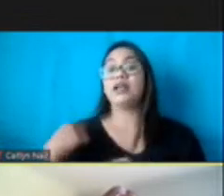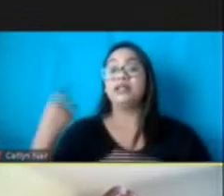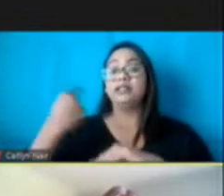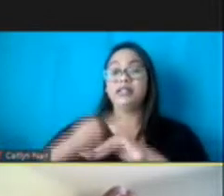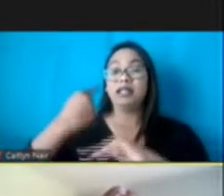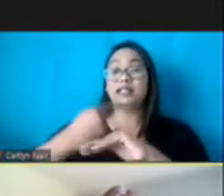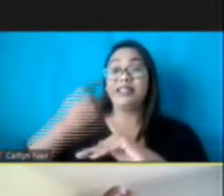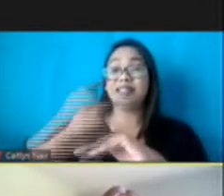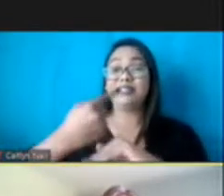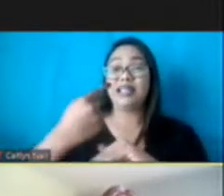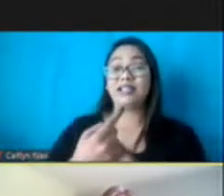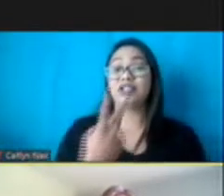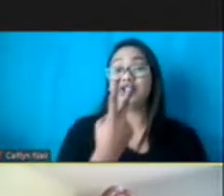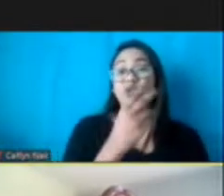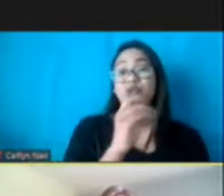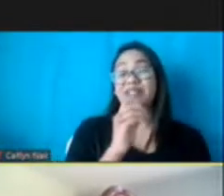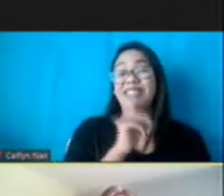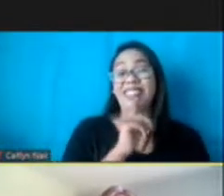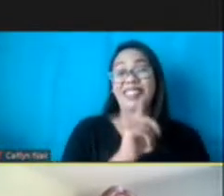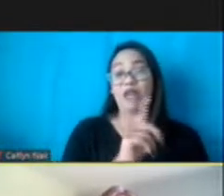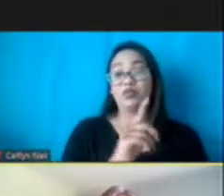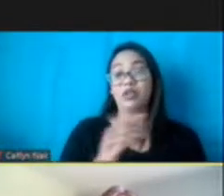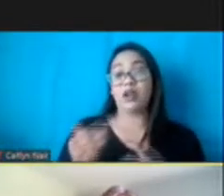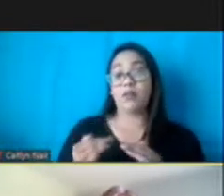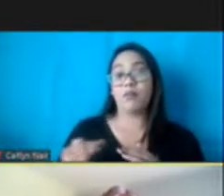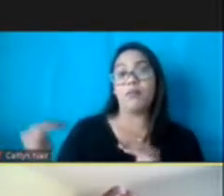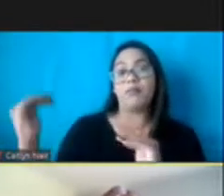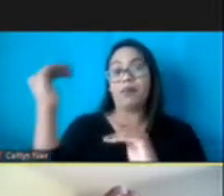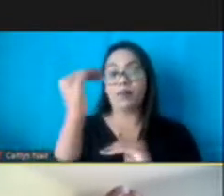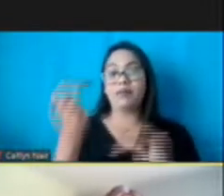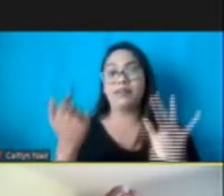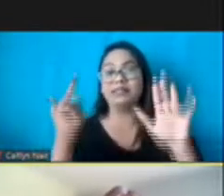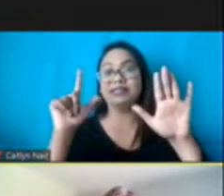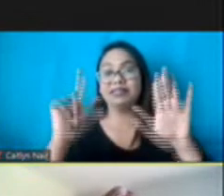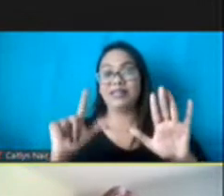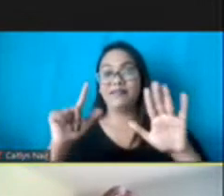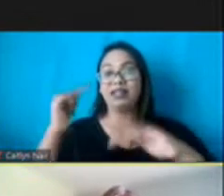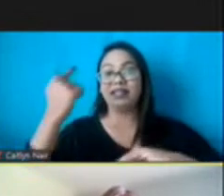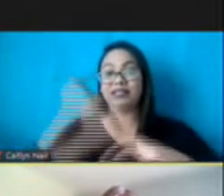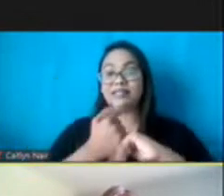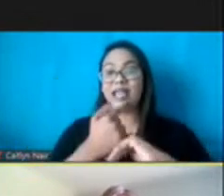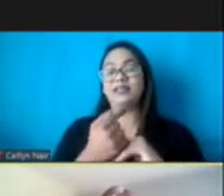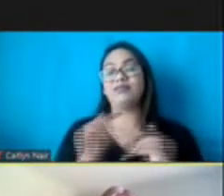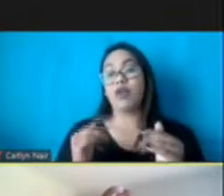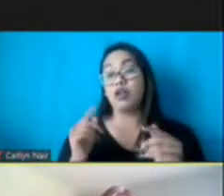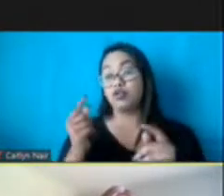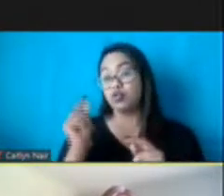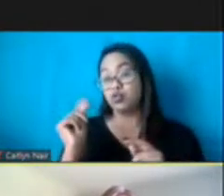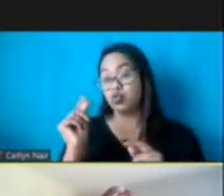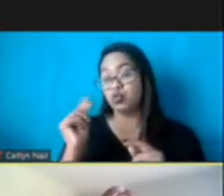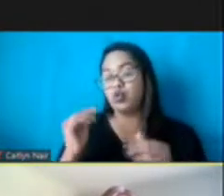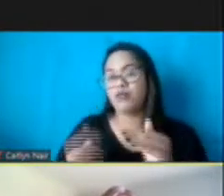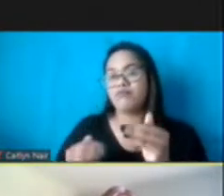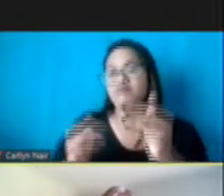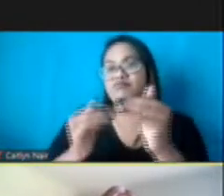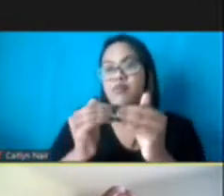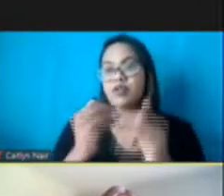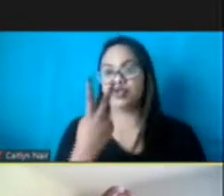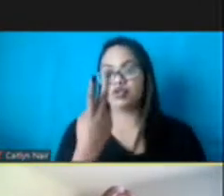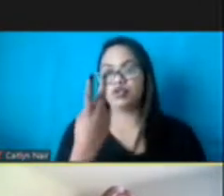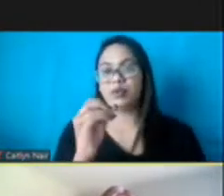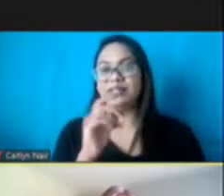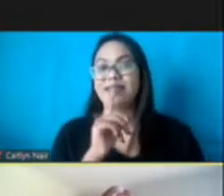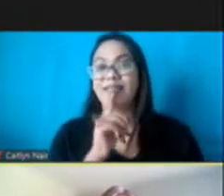in excess of 20,000 and our 7-day moving average approaching 20,000. Just in terms of Omicron,